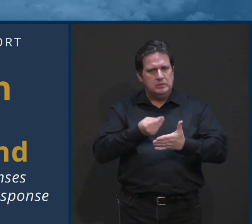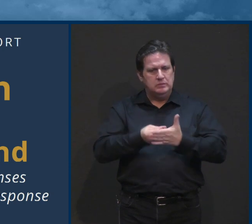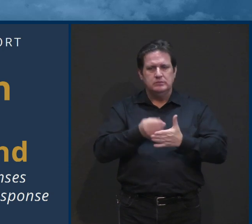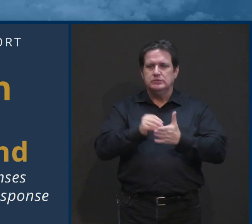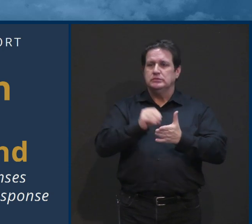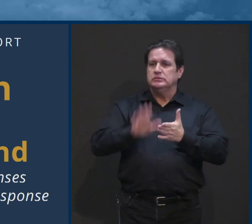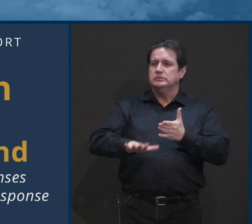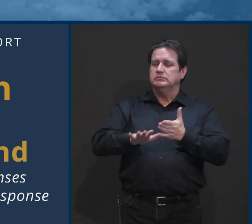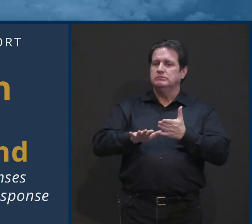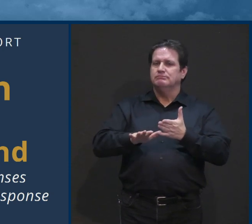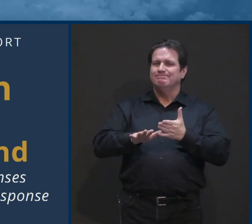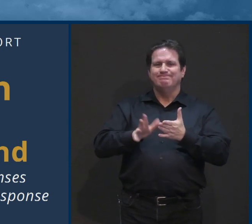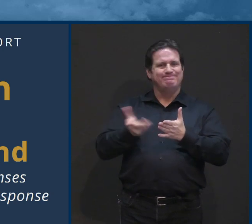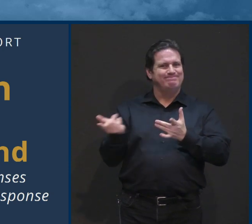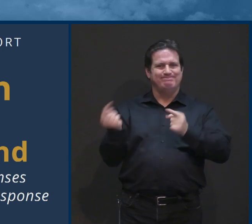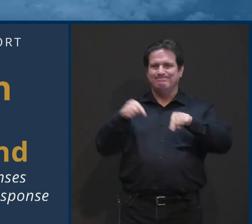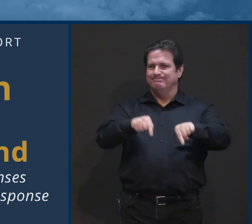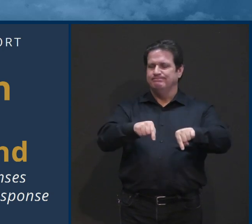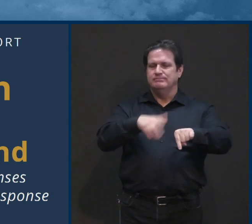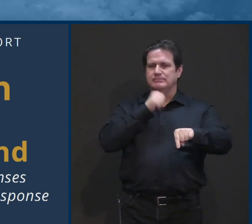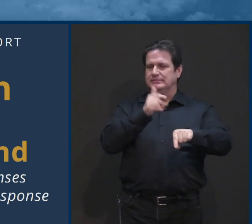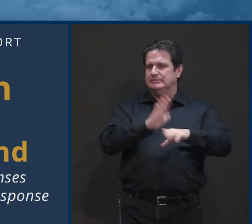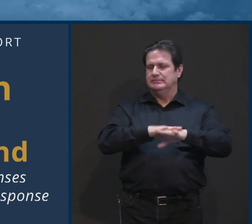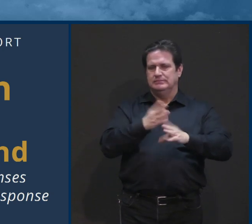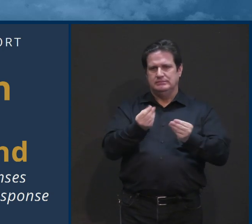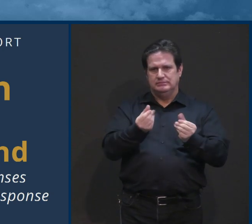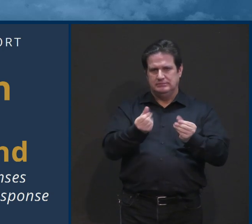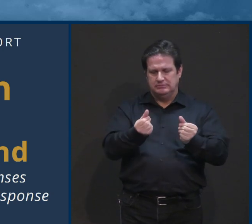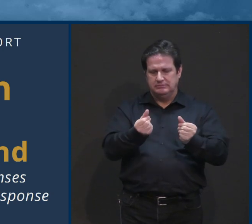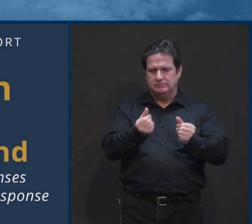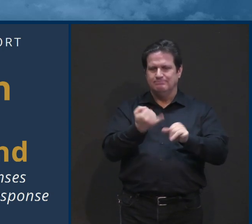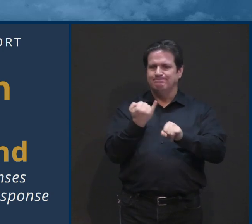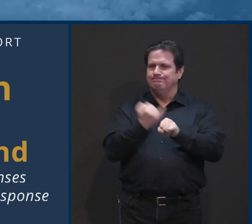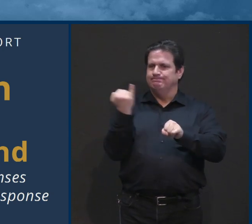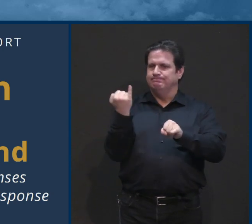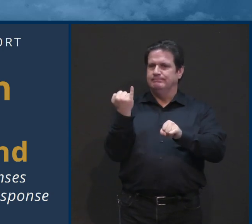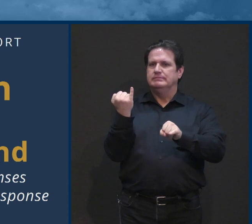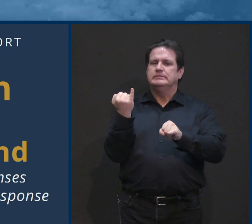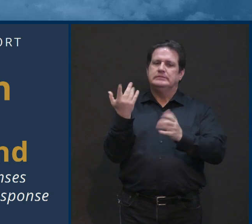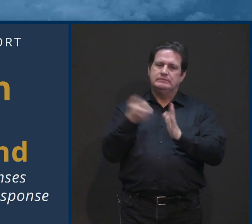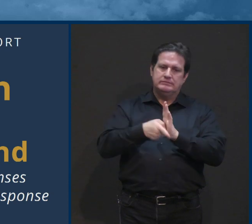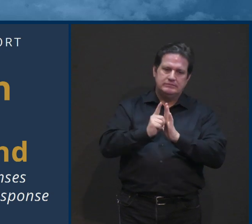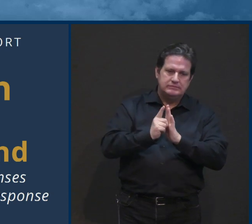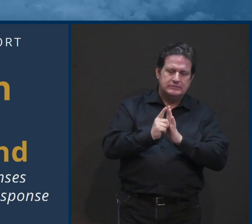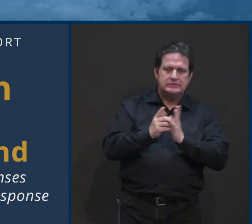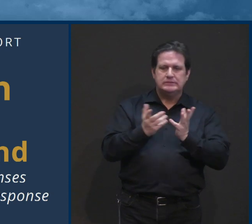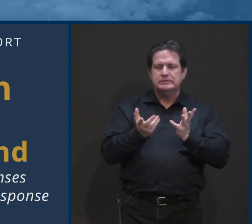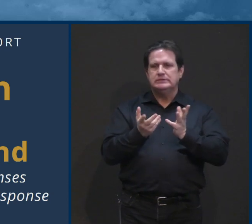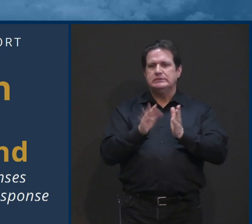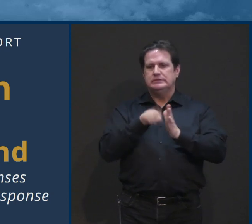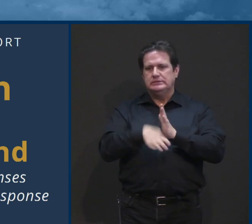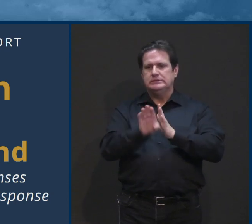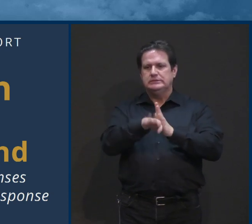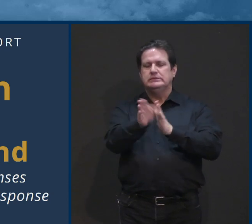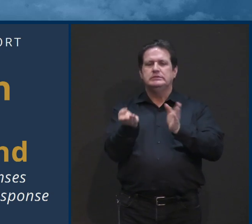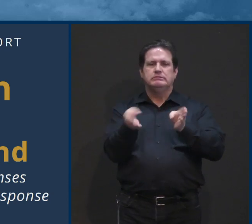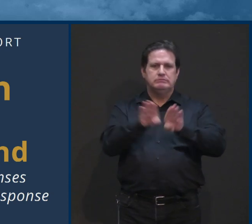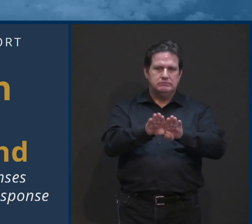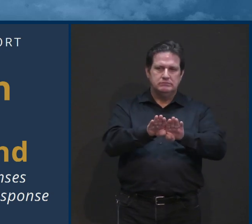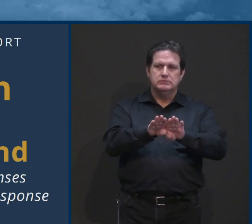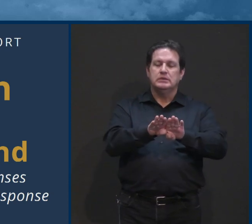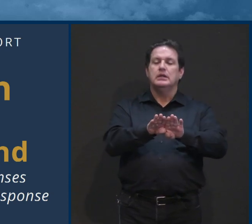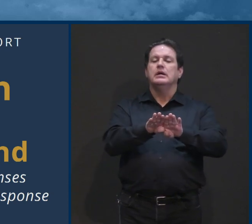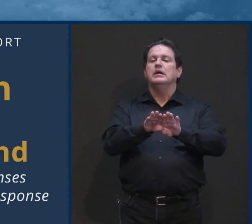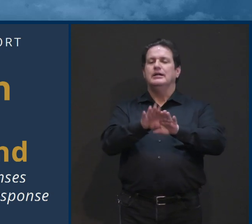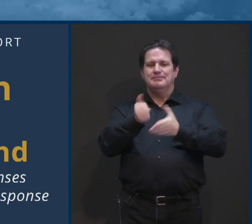students were not on campus. Their enrollments were down, and so this will give